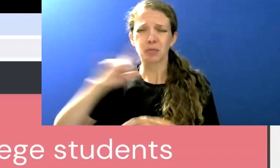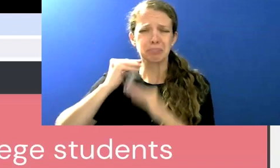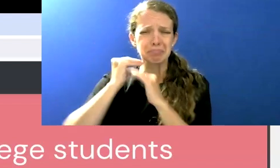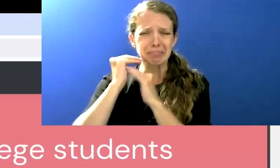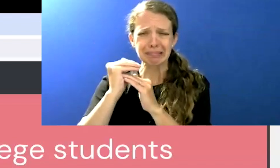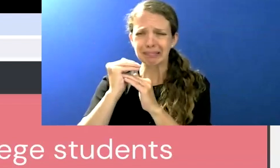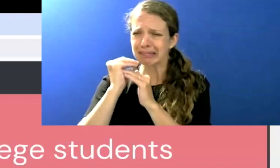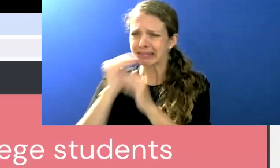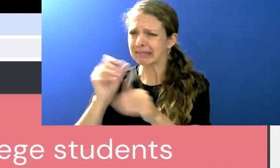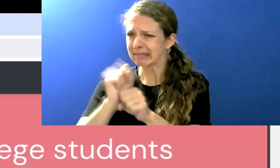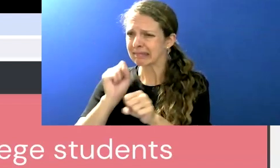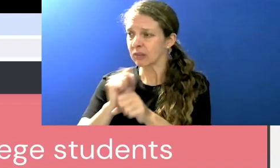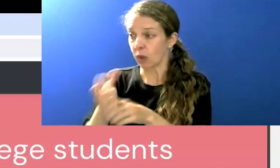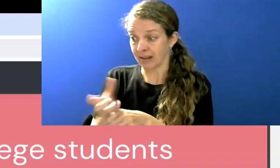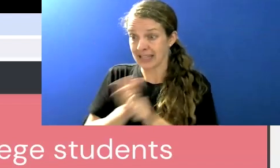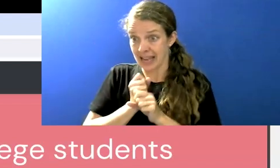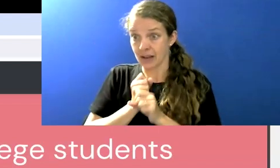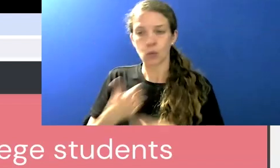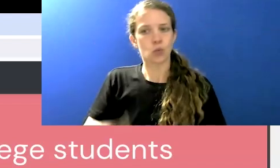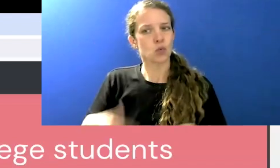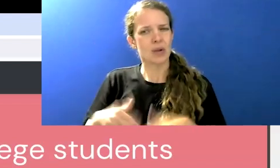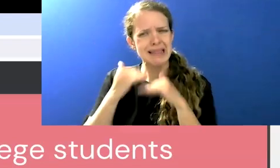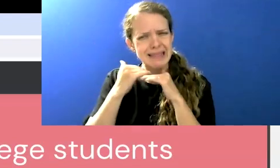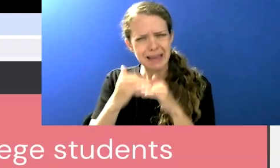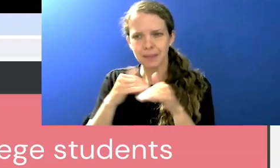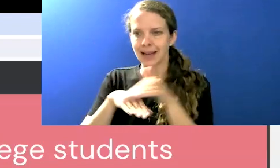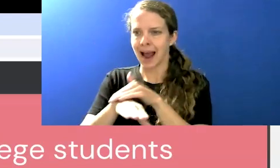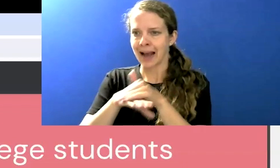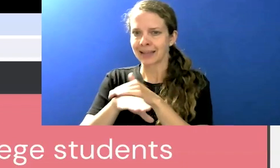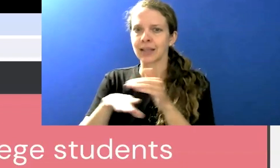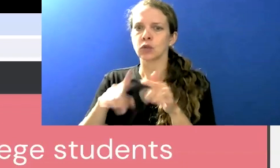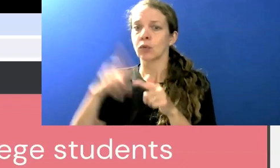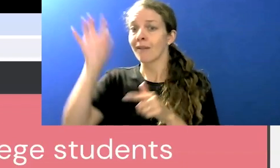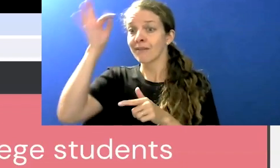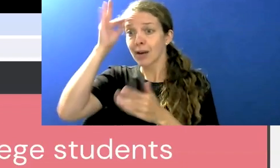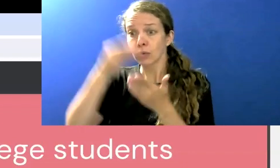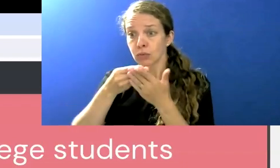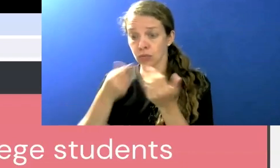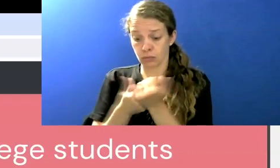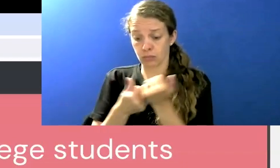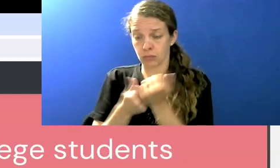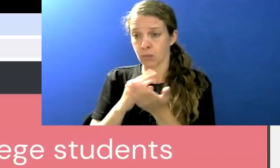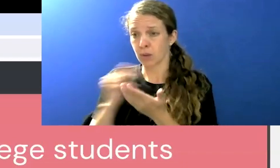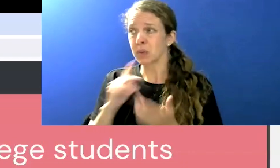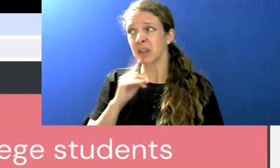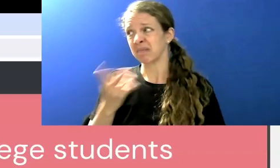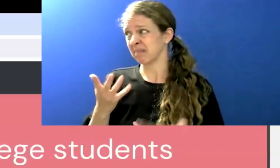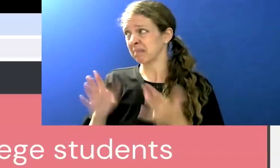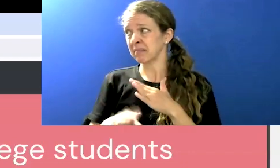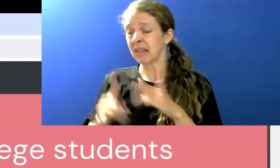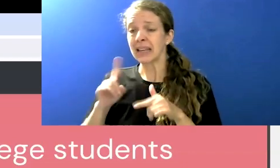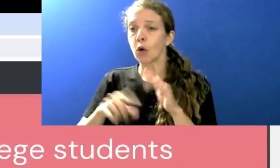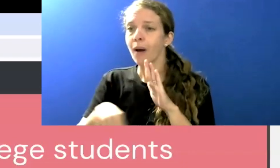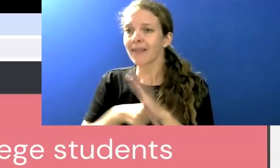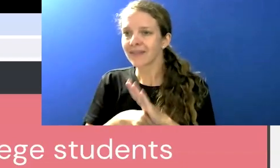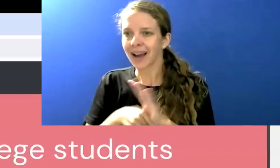can obtain. So limited access to federal support programs. Unfortunately, they cannot qualify